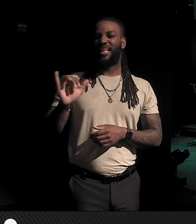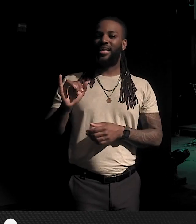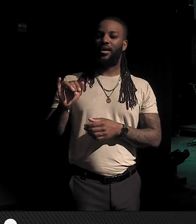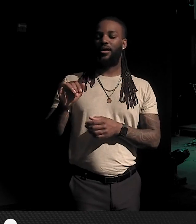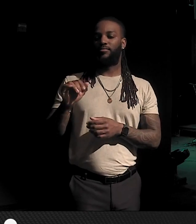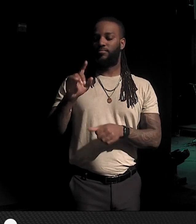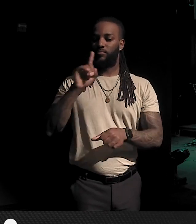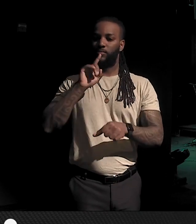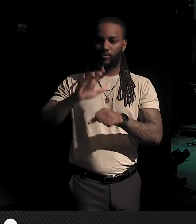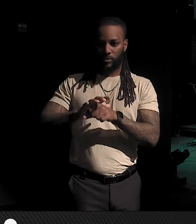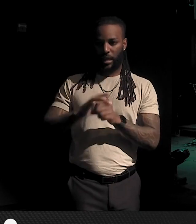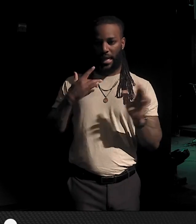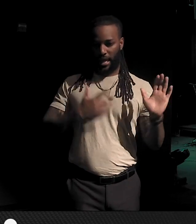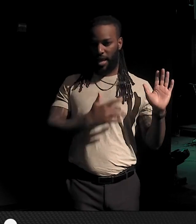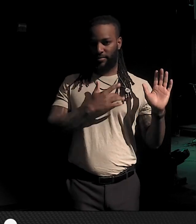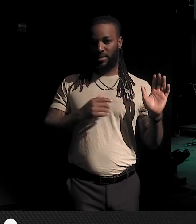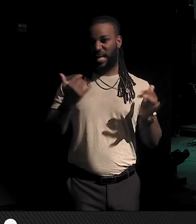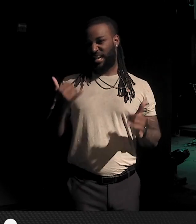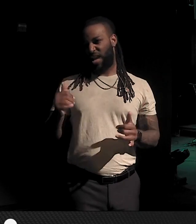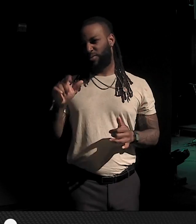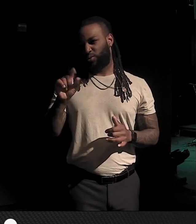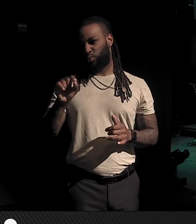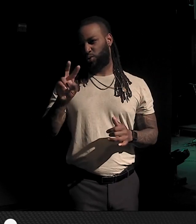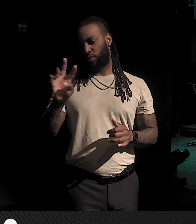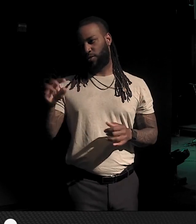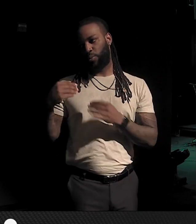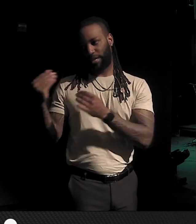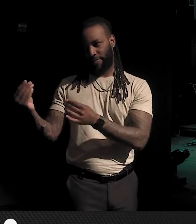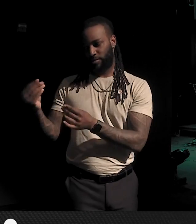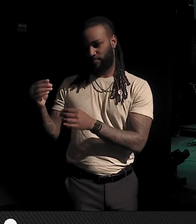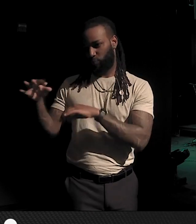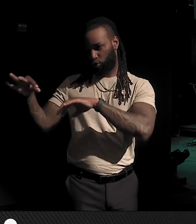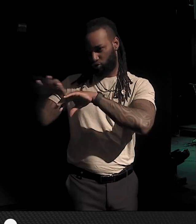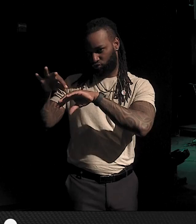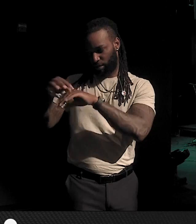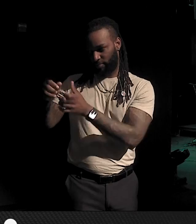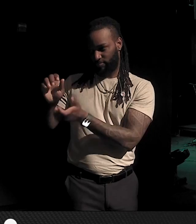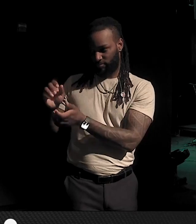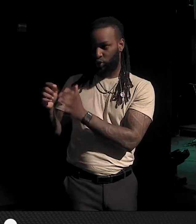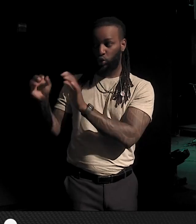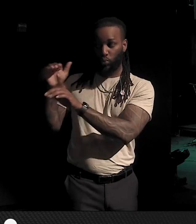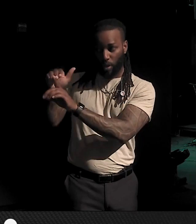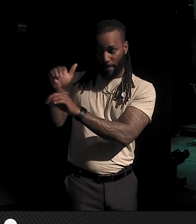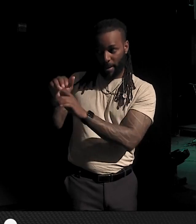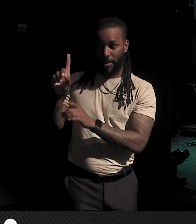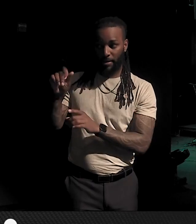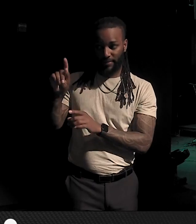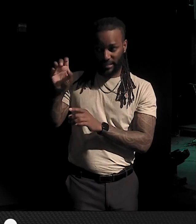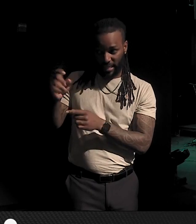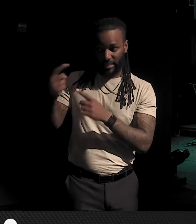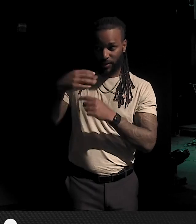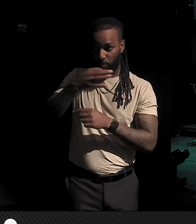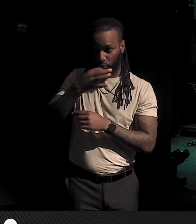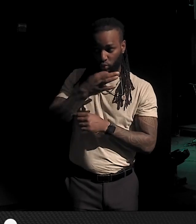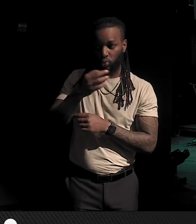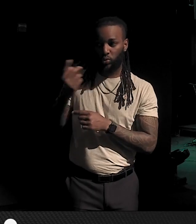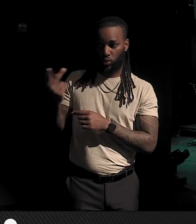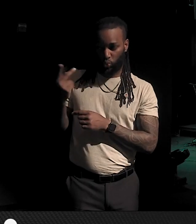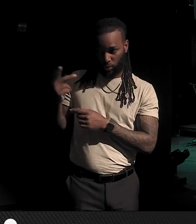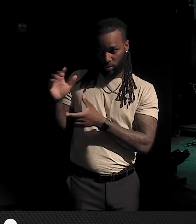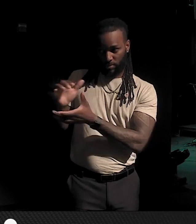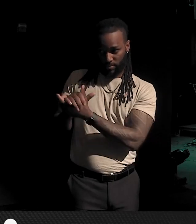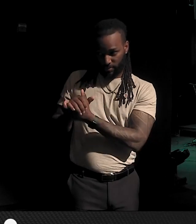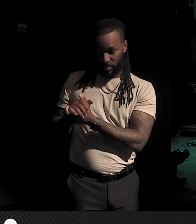coin. Of course, in 2024, we give people rings to remind them of a date that is coming when two people will become one. So you